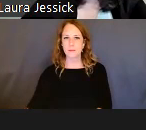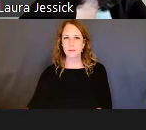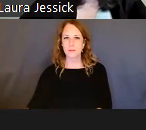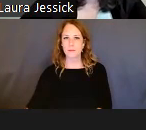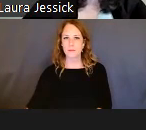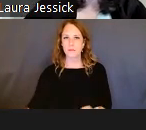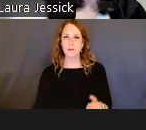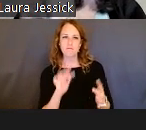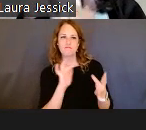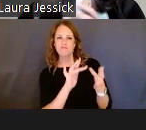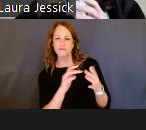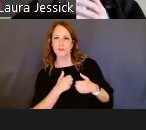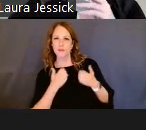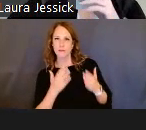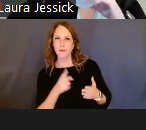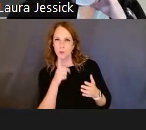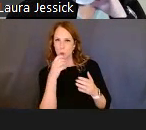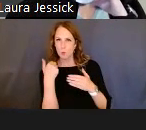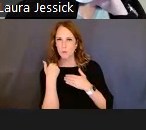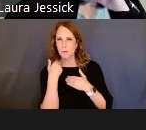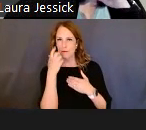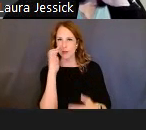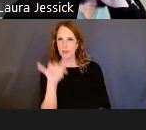survivors? Give it a minute.